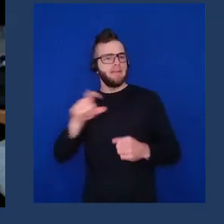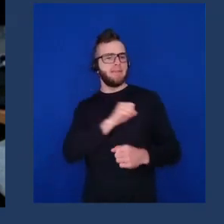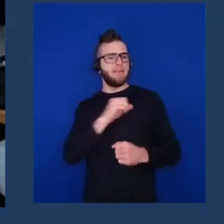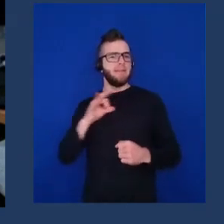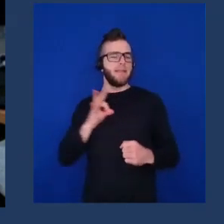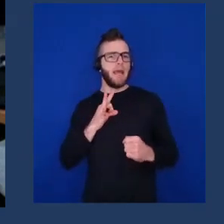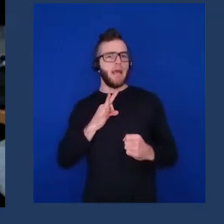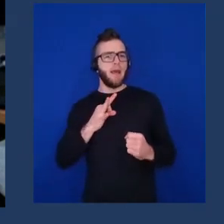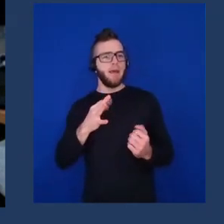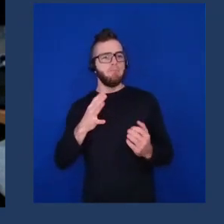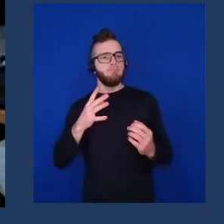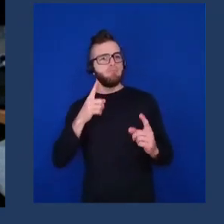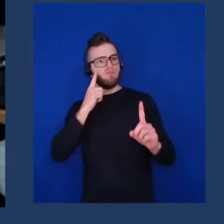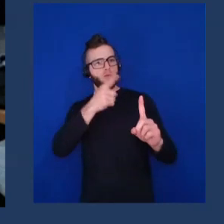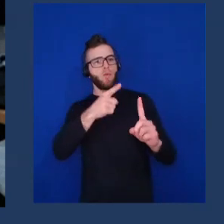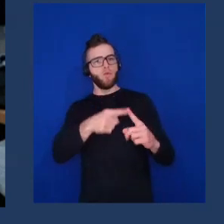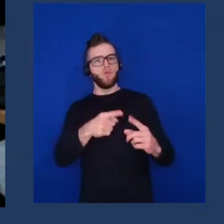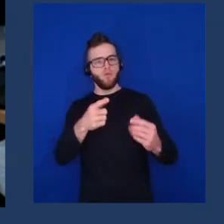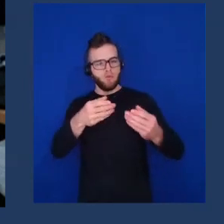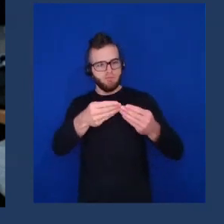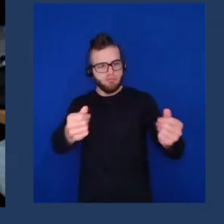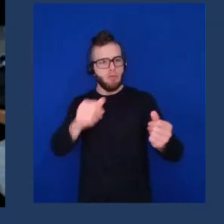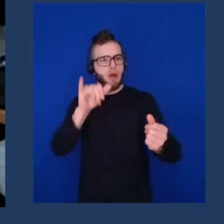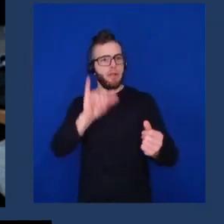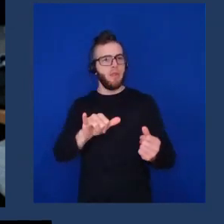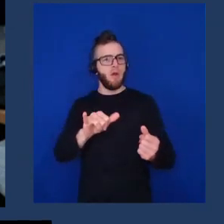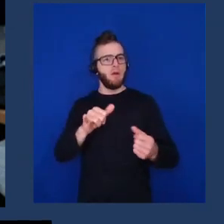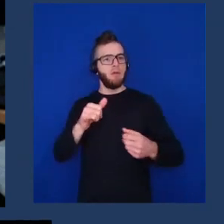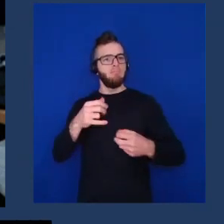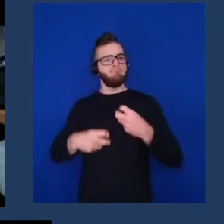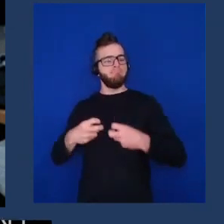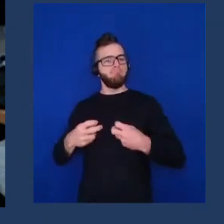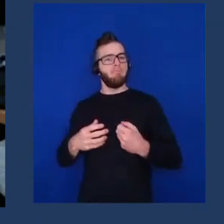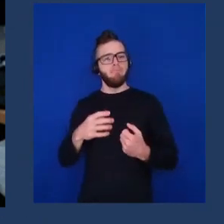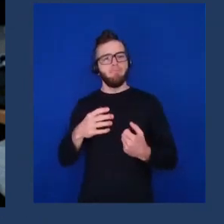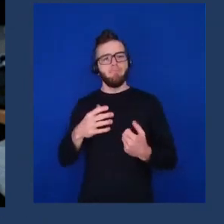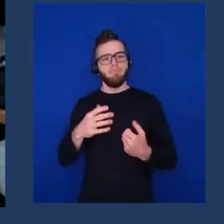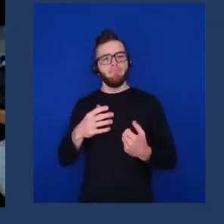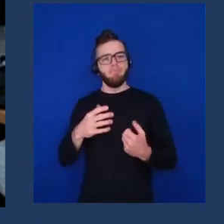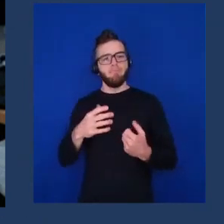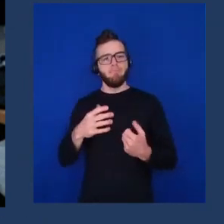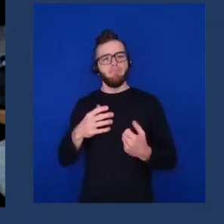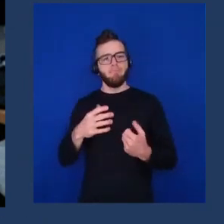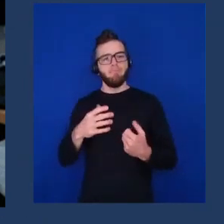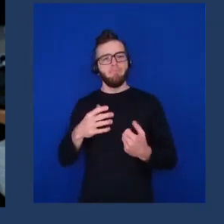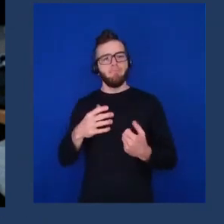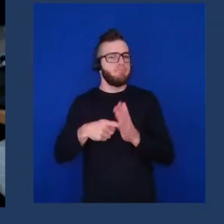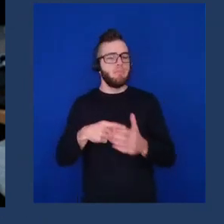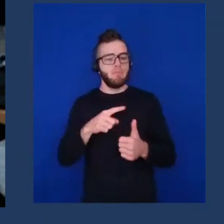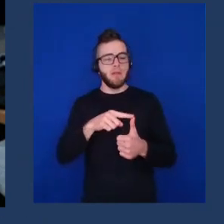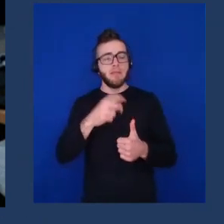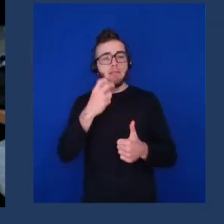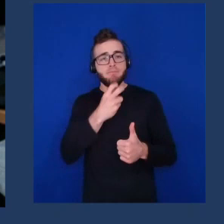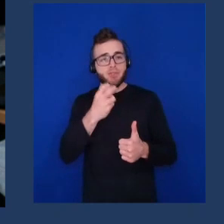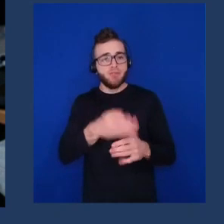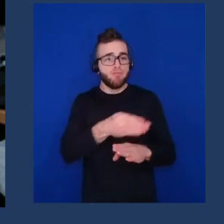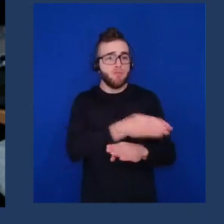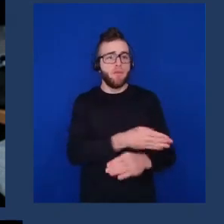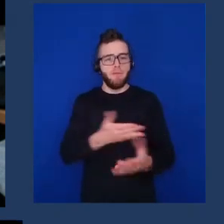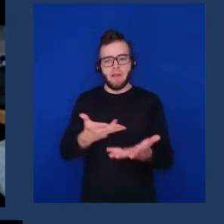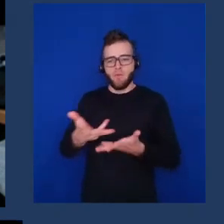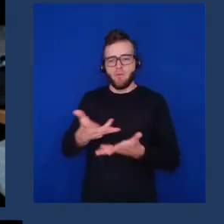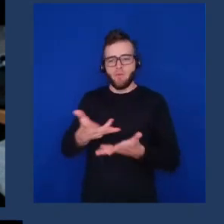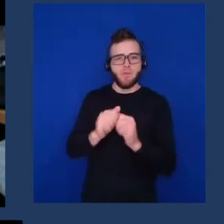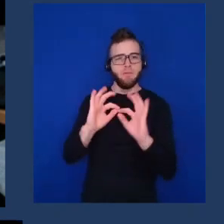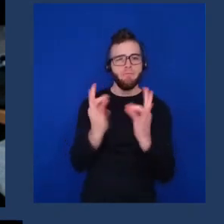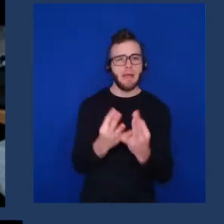direct needs. So how do I improve my speech? How do I improve my interactions with my family and friends? That sort of stuff. As we've